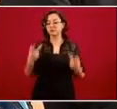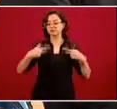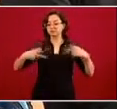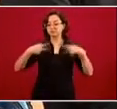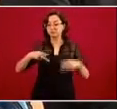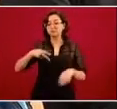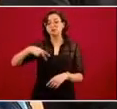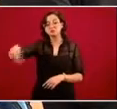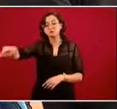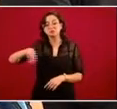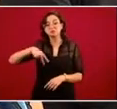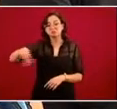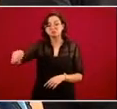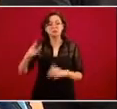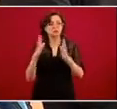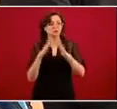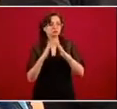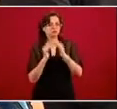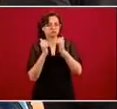specifically because